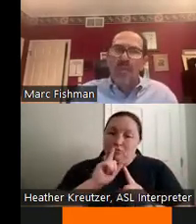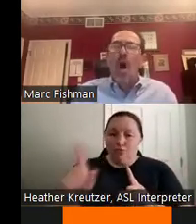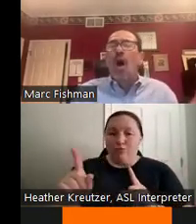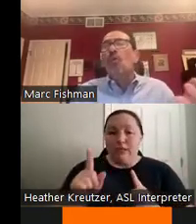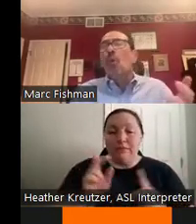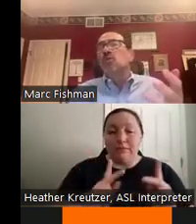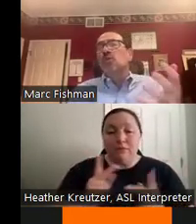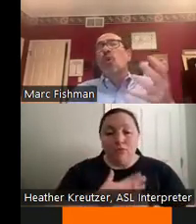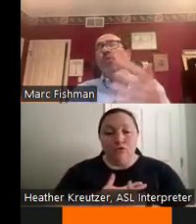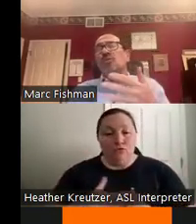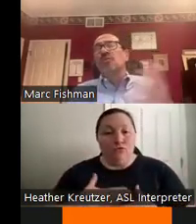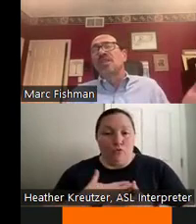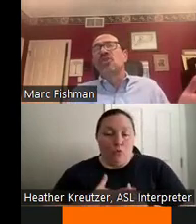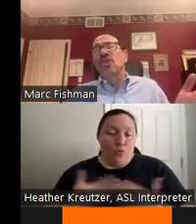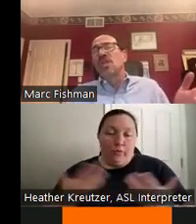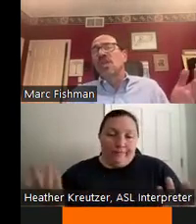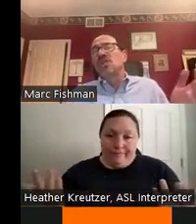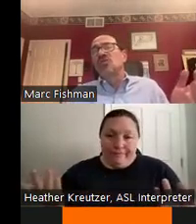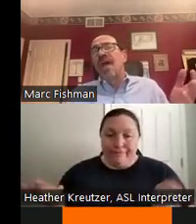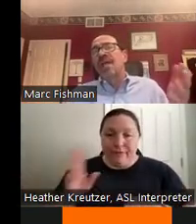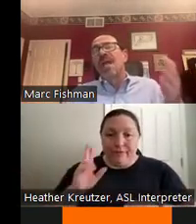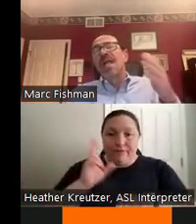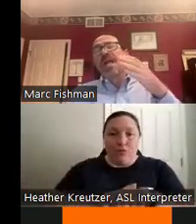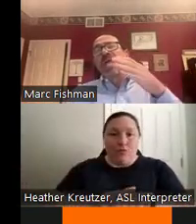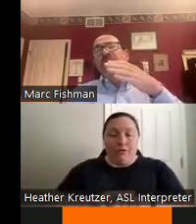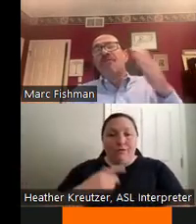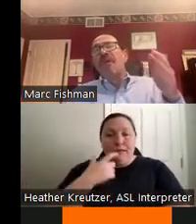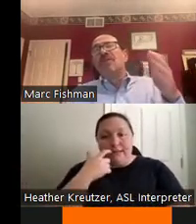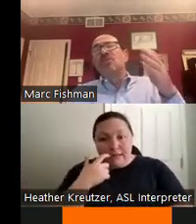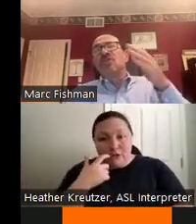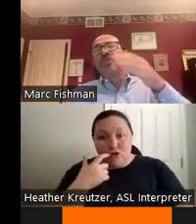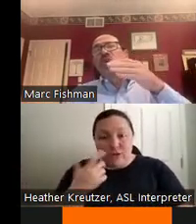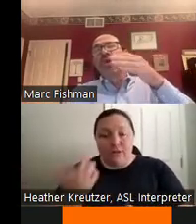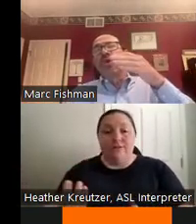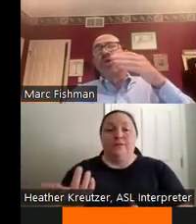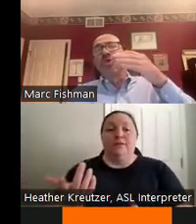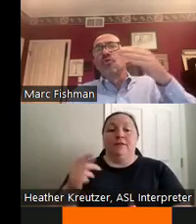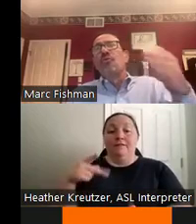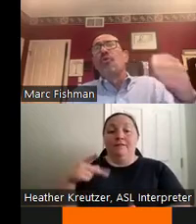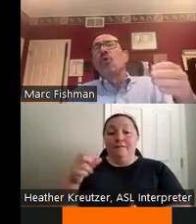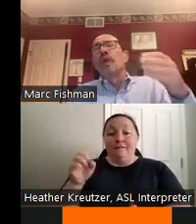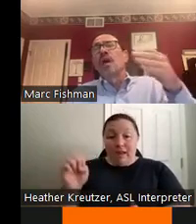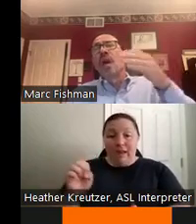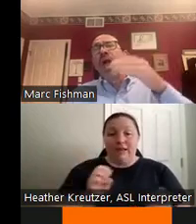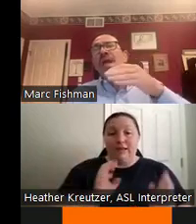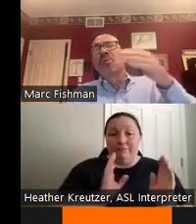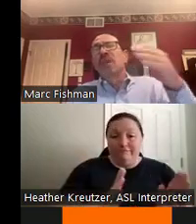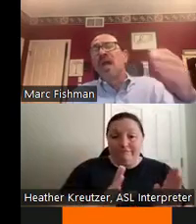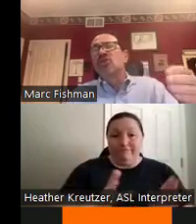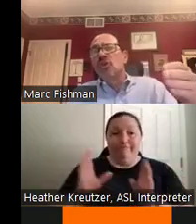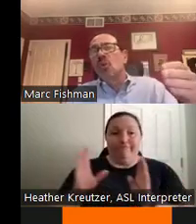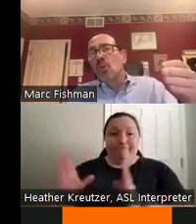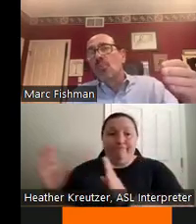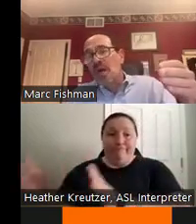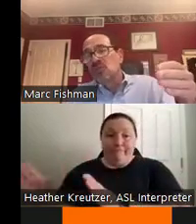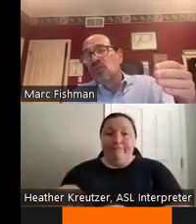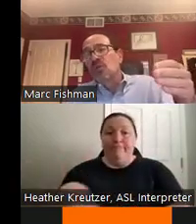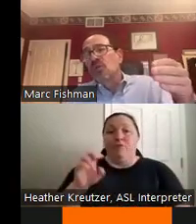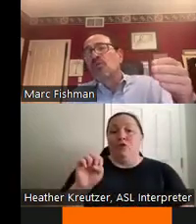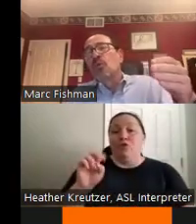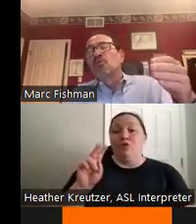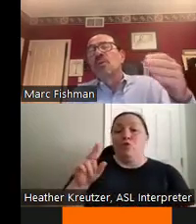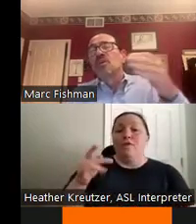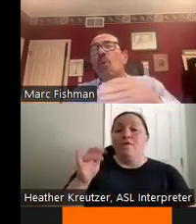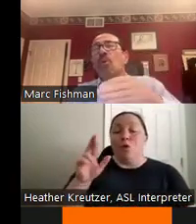enjoy them. Of course, the course of addiction is that in phases, euphoria and pleasure, or